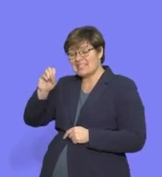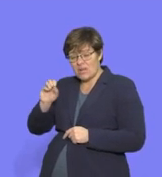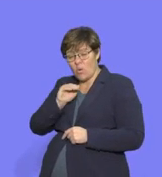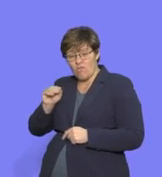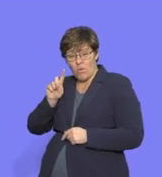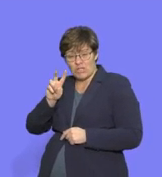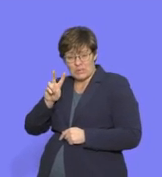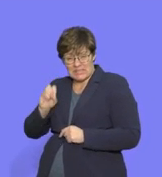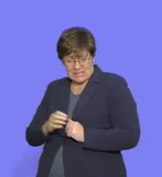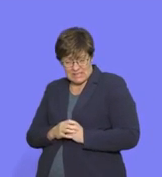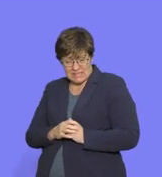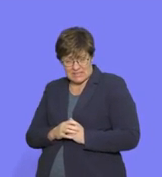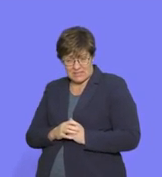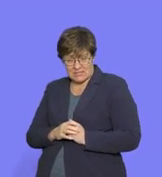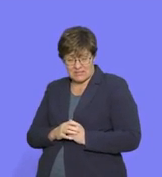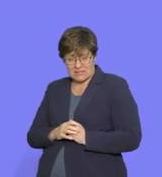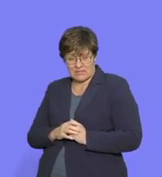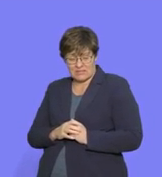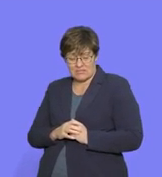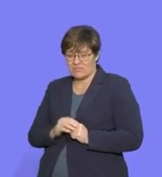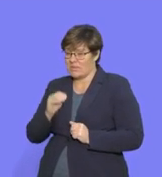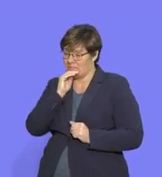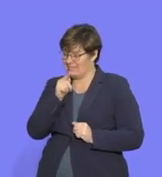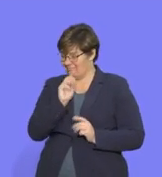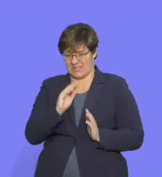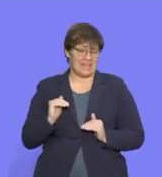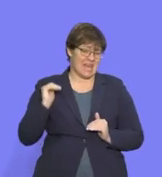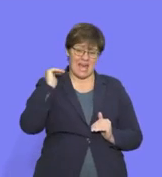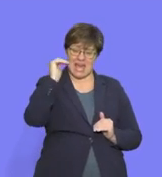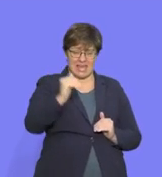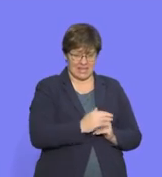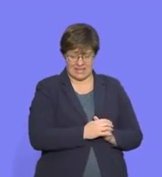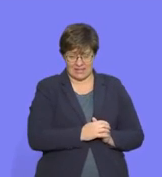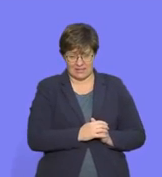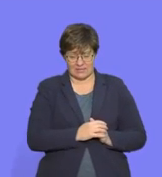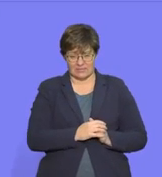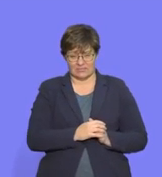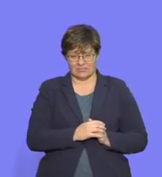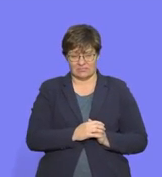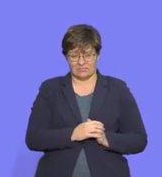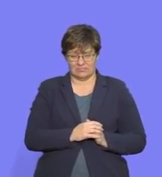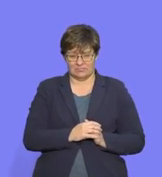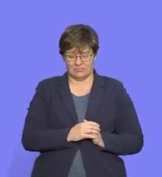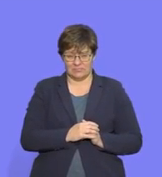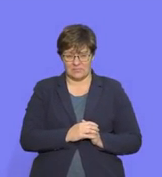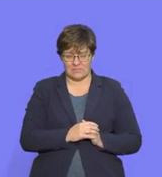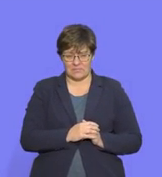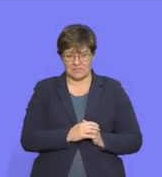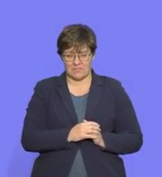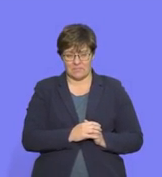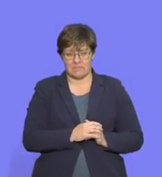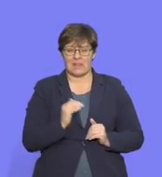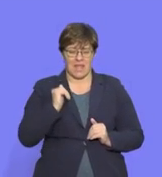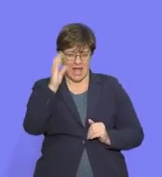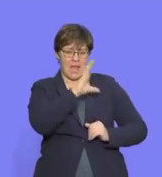is 160 over 120. He definitely has high blood pressure.